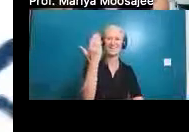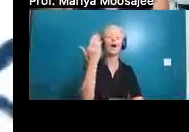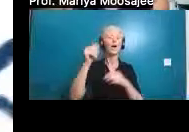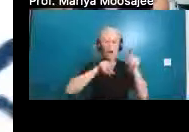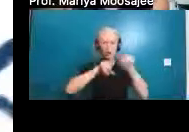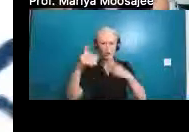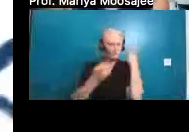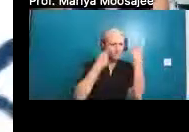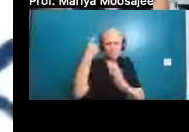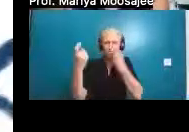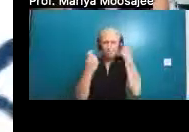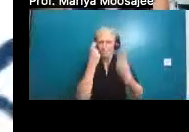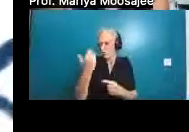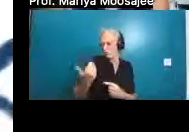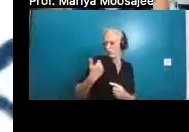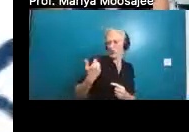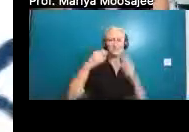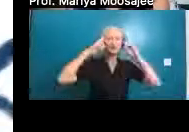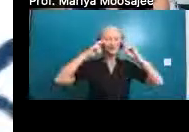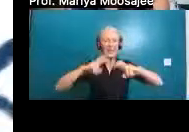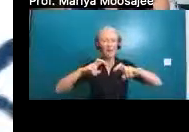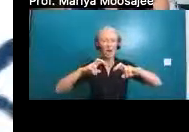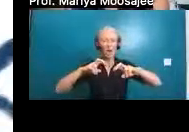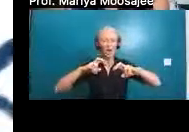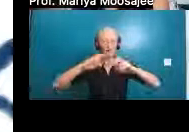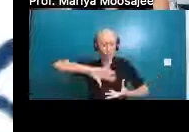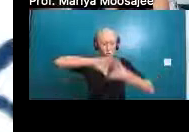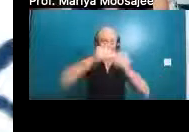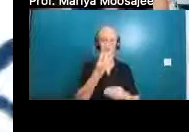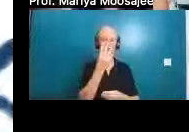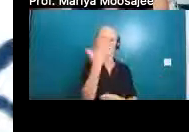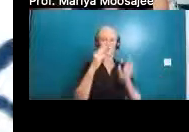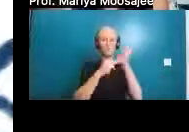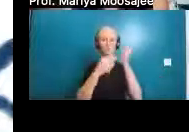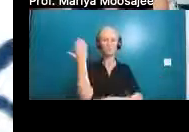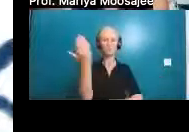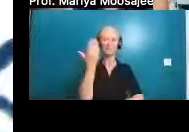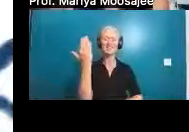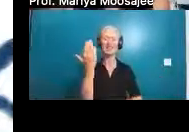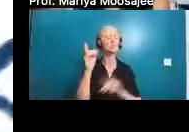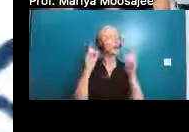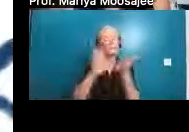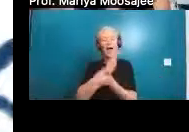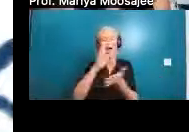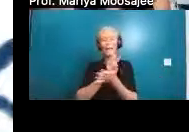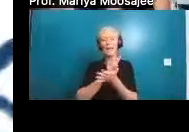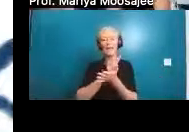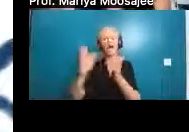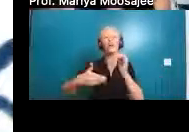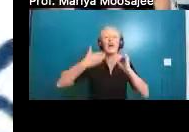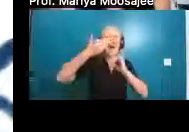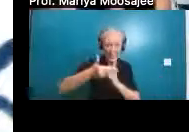latest research for you over the next 45 minutes. And as Matt says, very happy to take questions at the